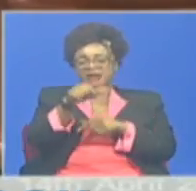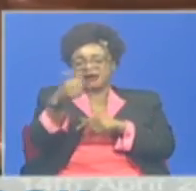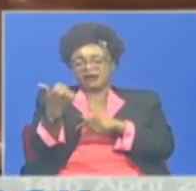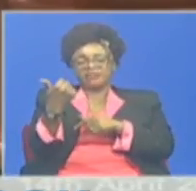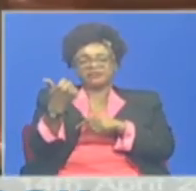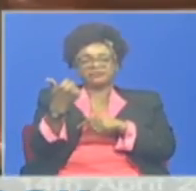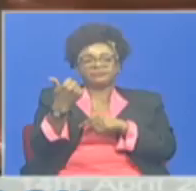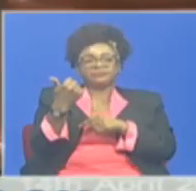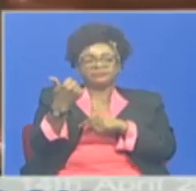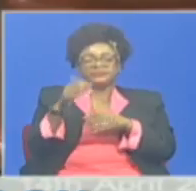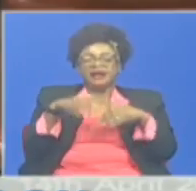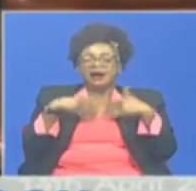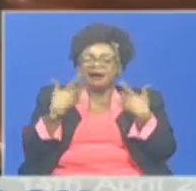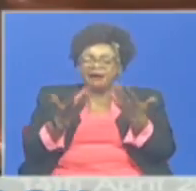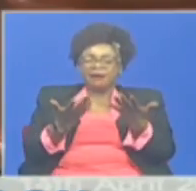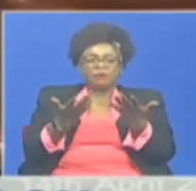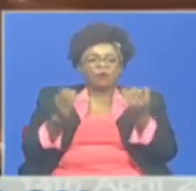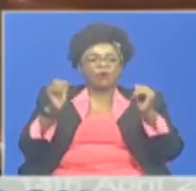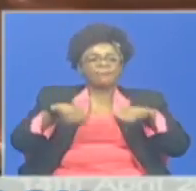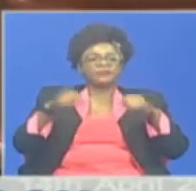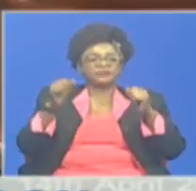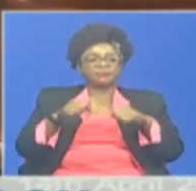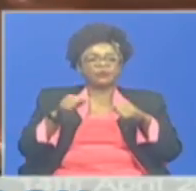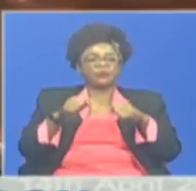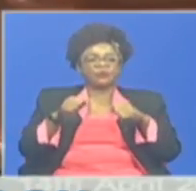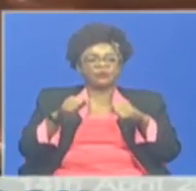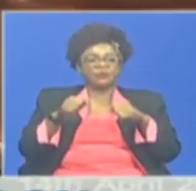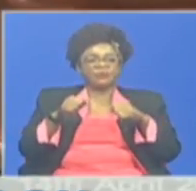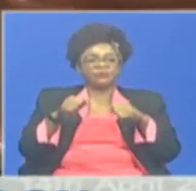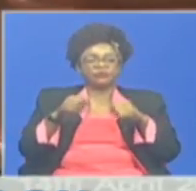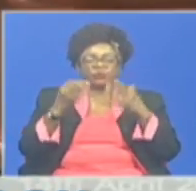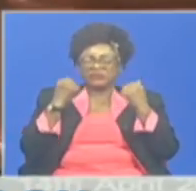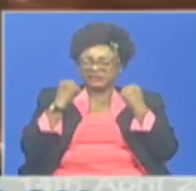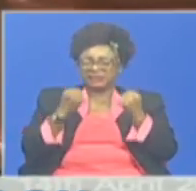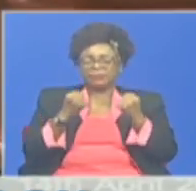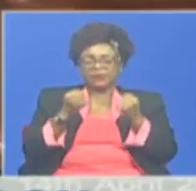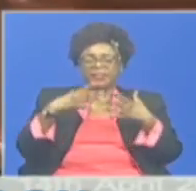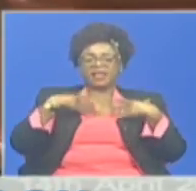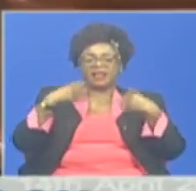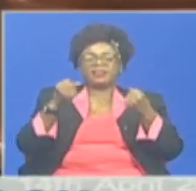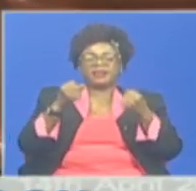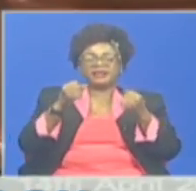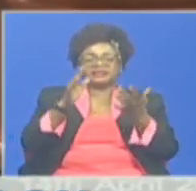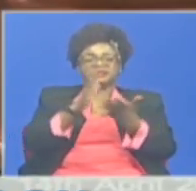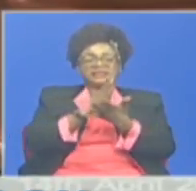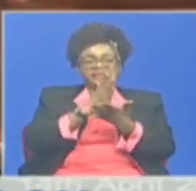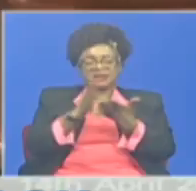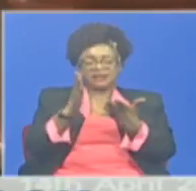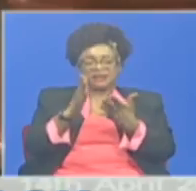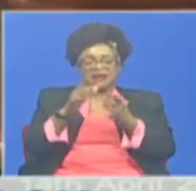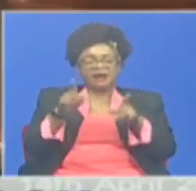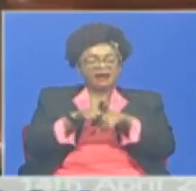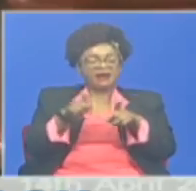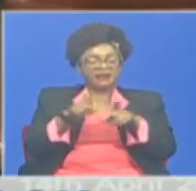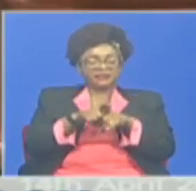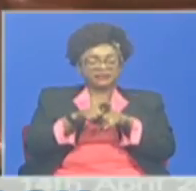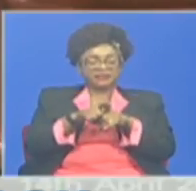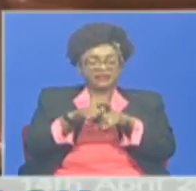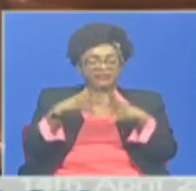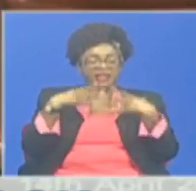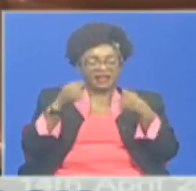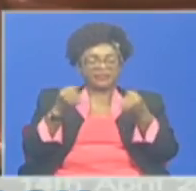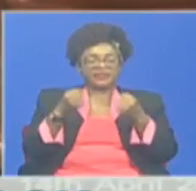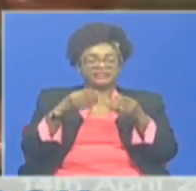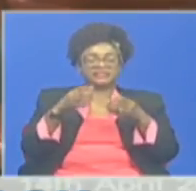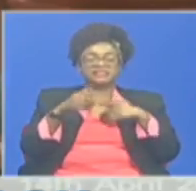ones. How are we going to stabilize the health sector when this thing boomerangs, as is predicted by health specialists,